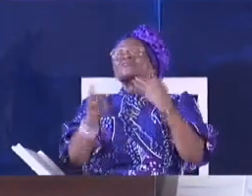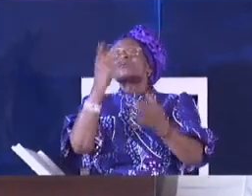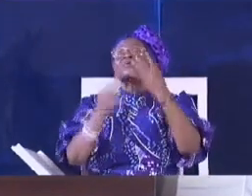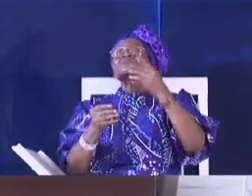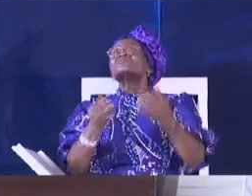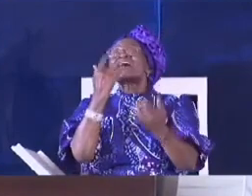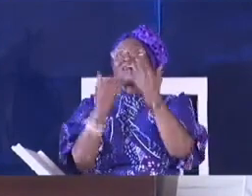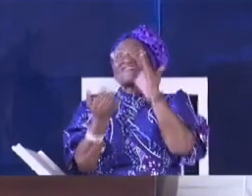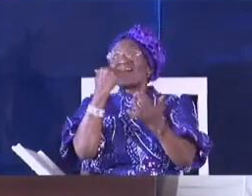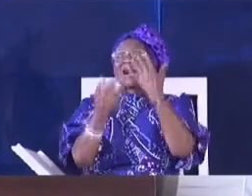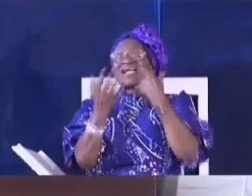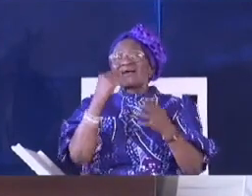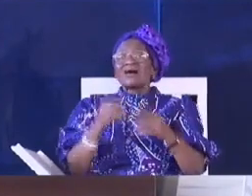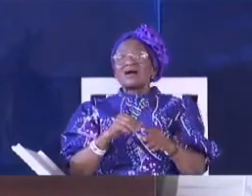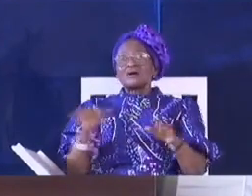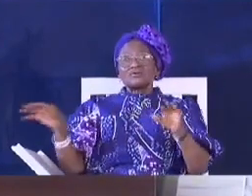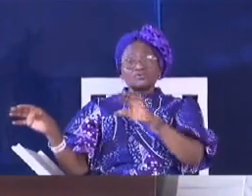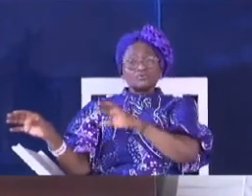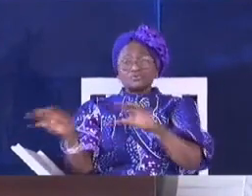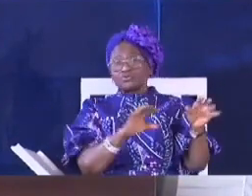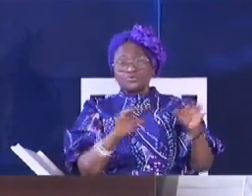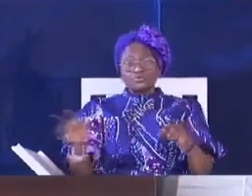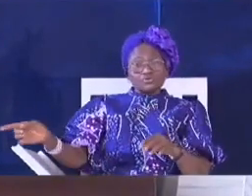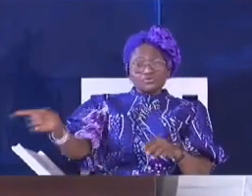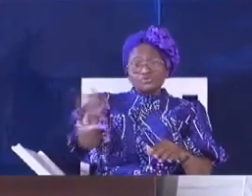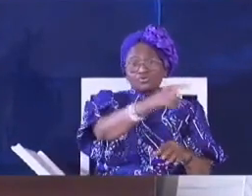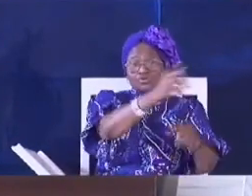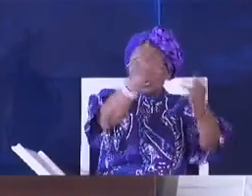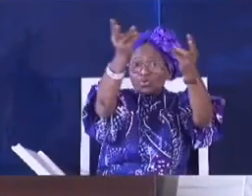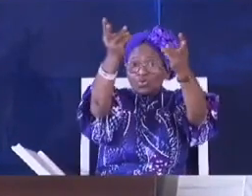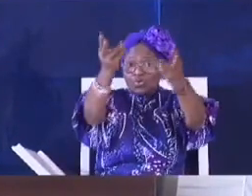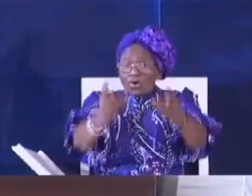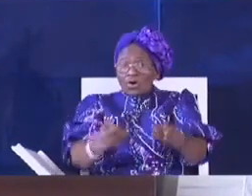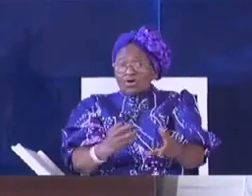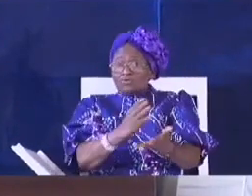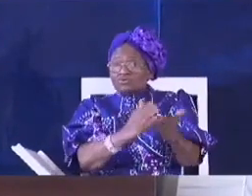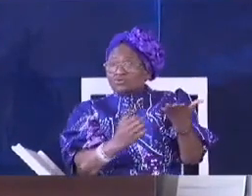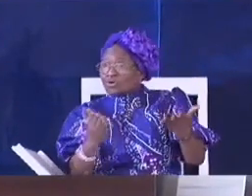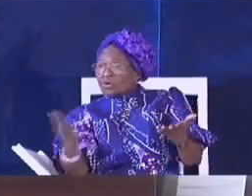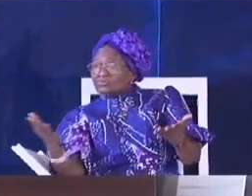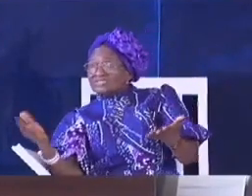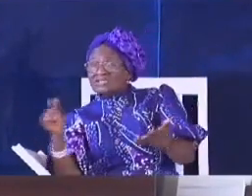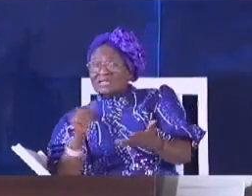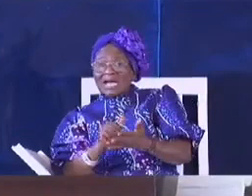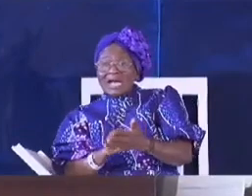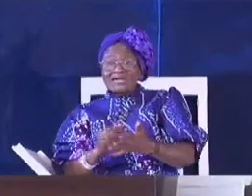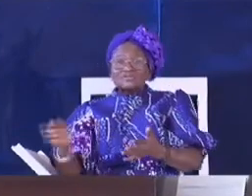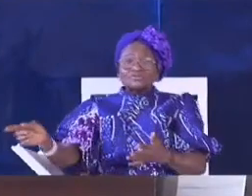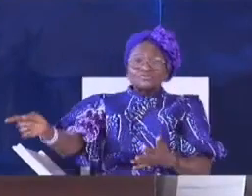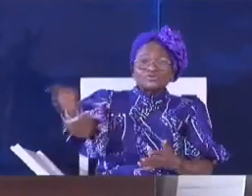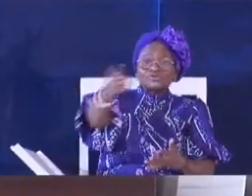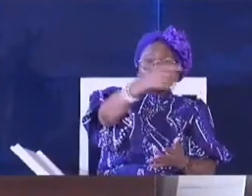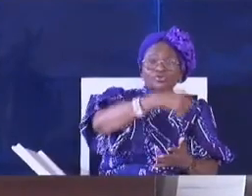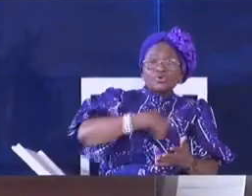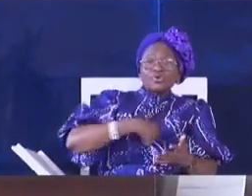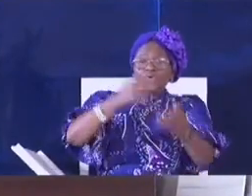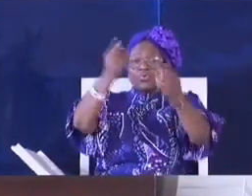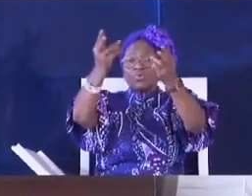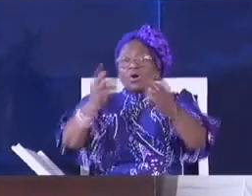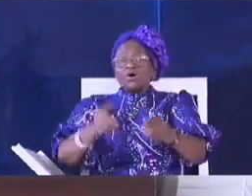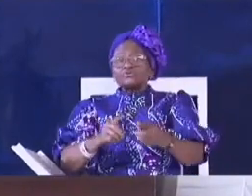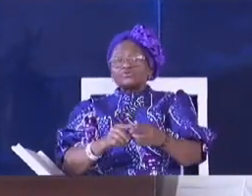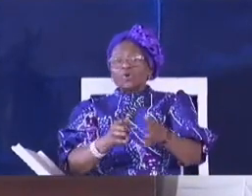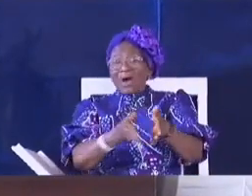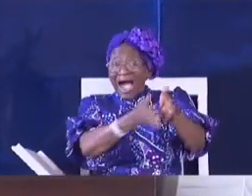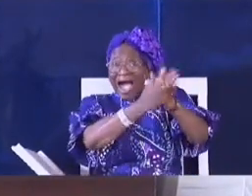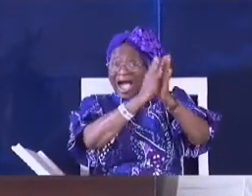Do you have something you want to ask God that is very hard, that only God can